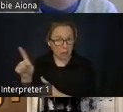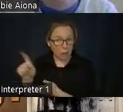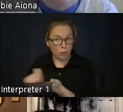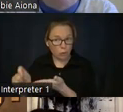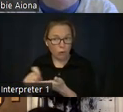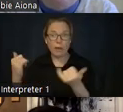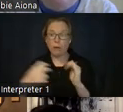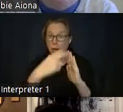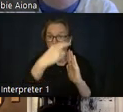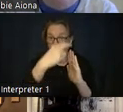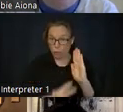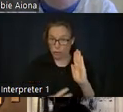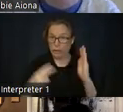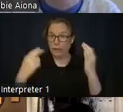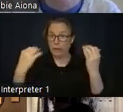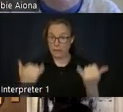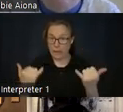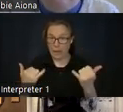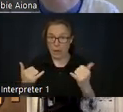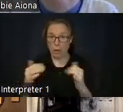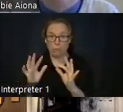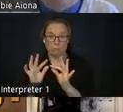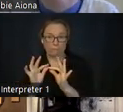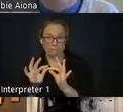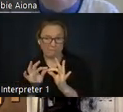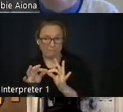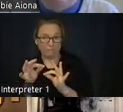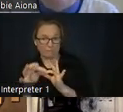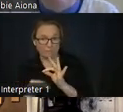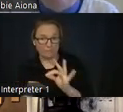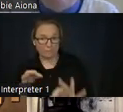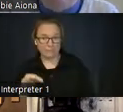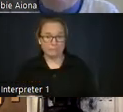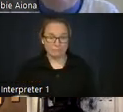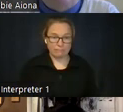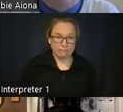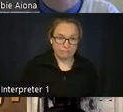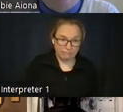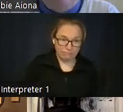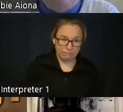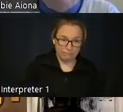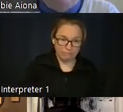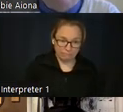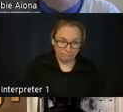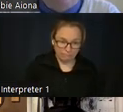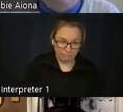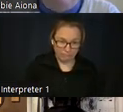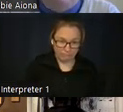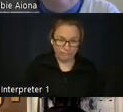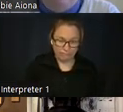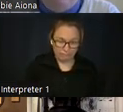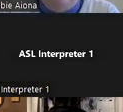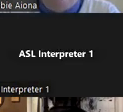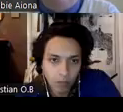read through it now. Transparency is about the public's right to know the public's business. The